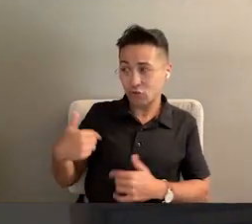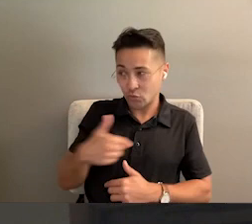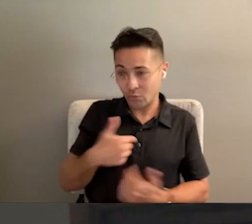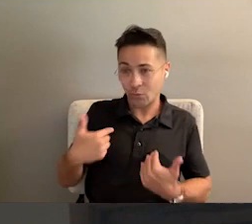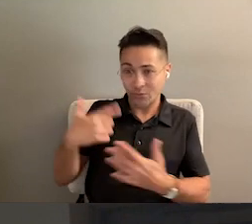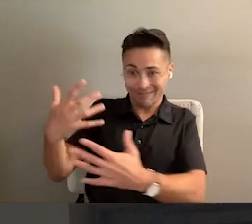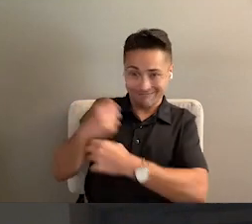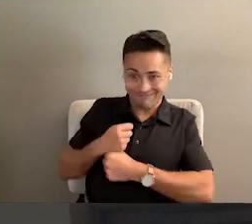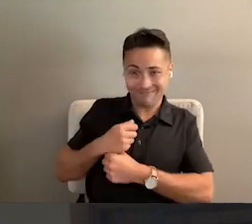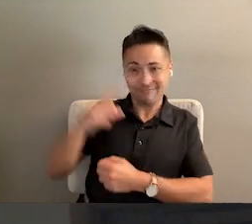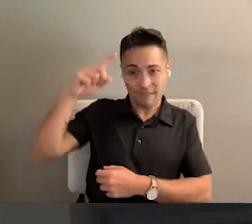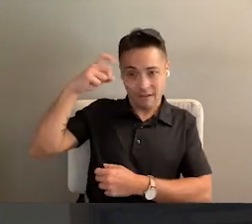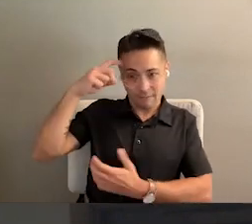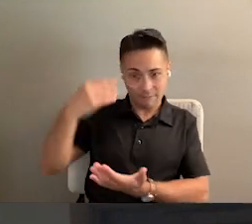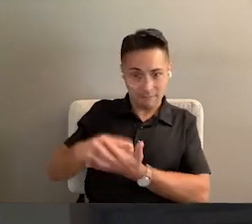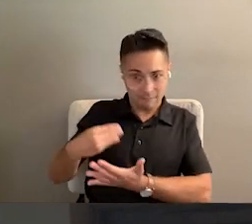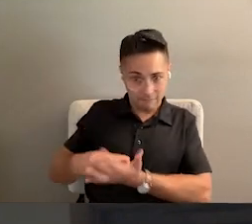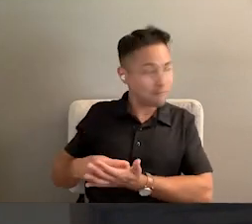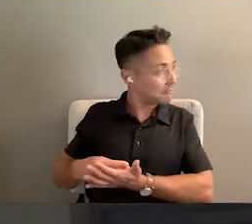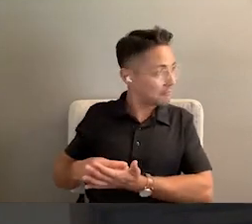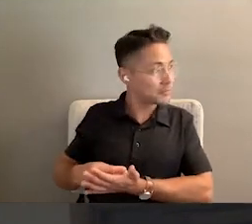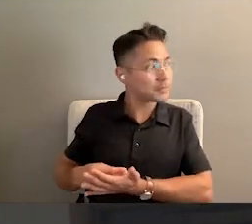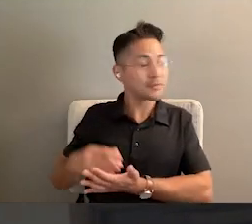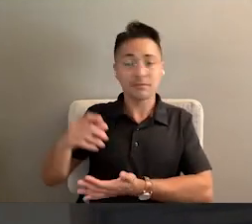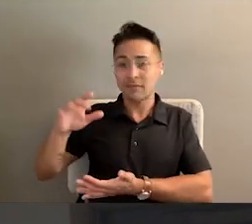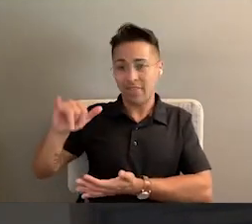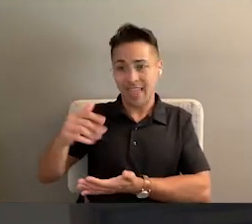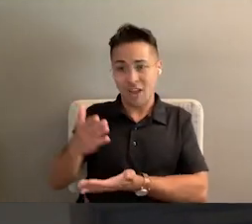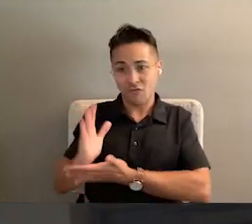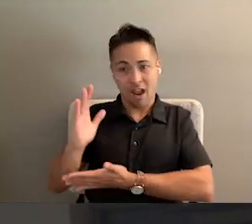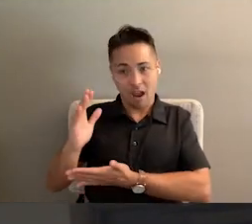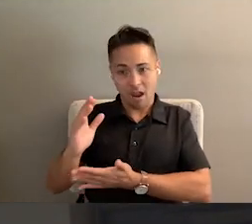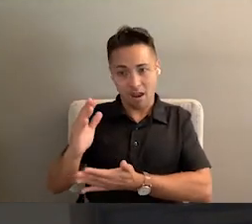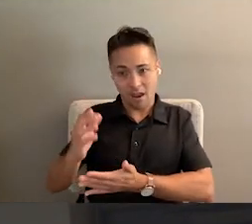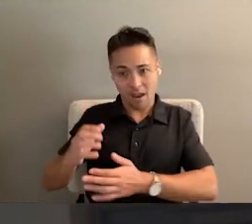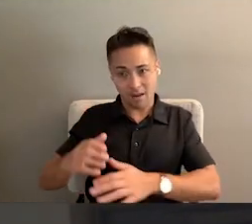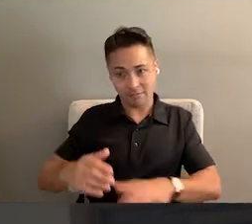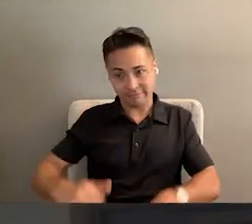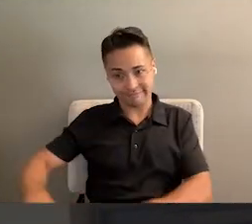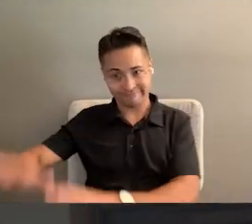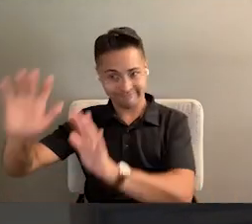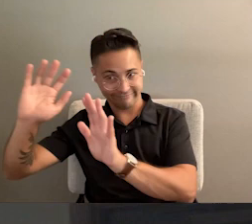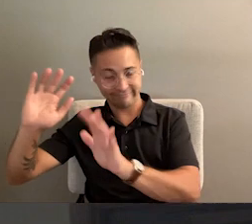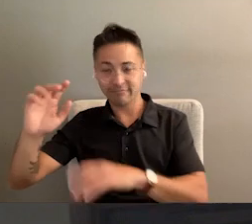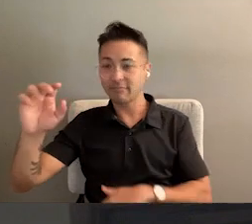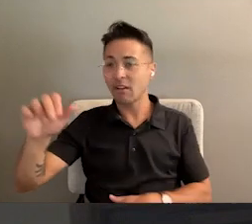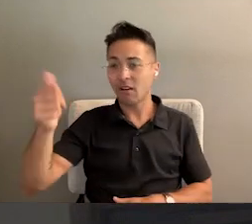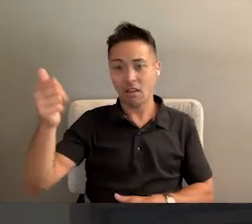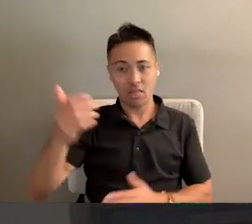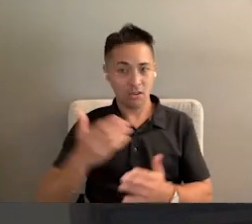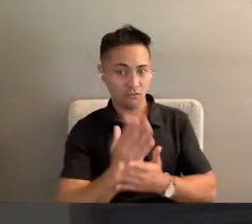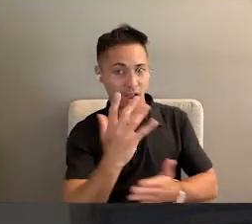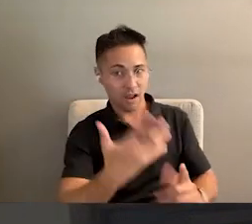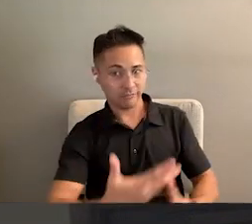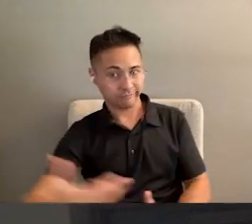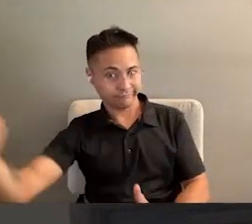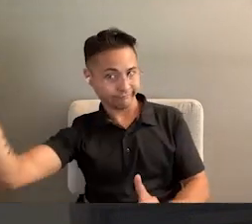Okay? Because we are government resources, we are government money. So if they've relinquished that